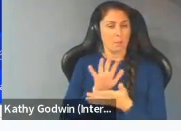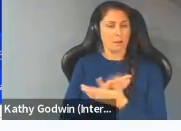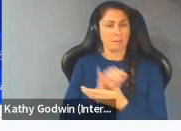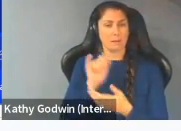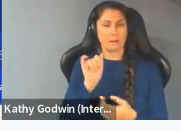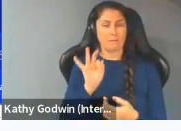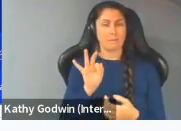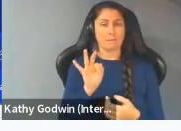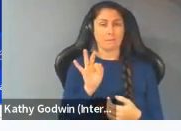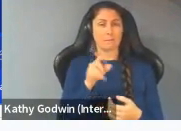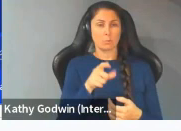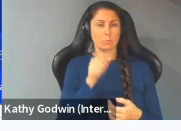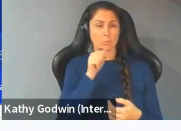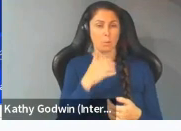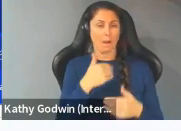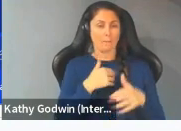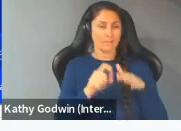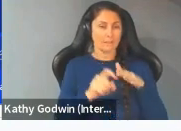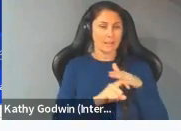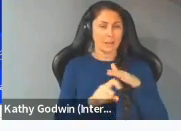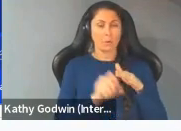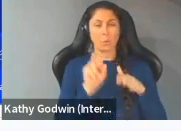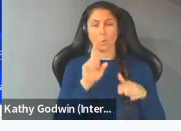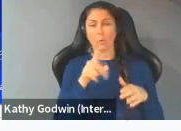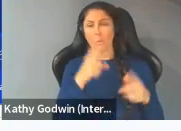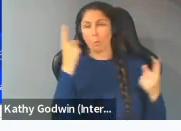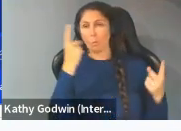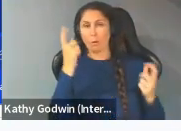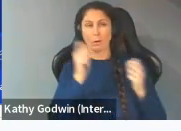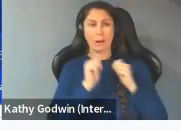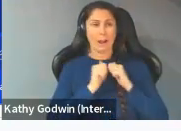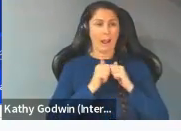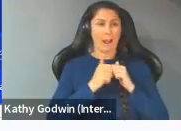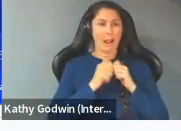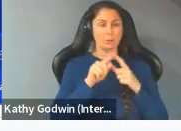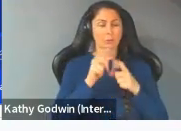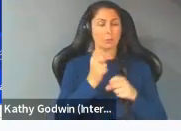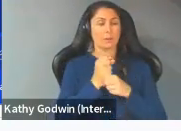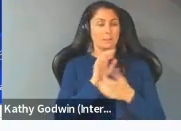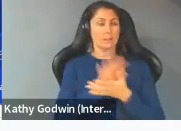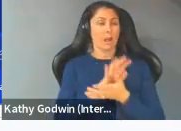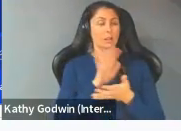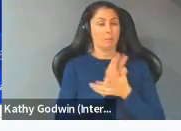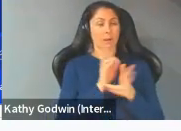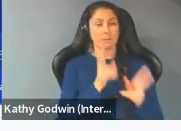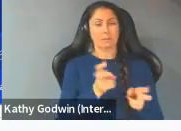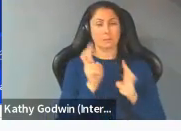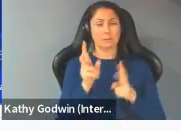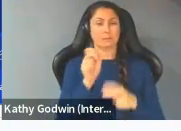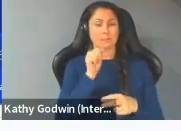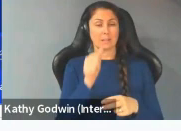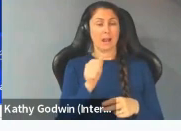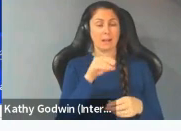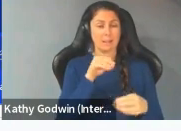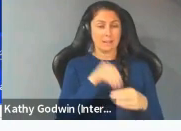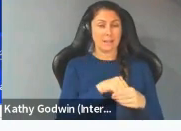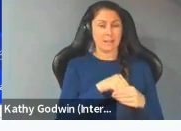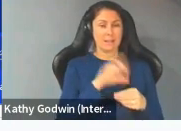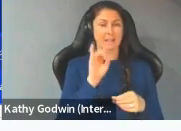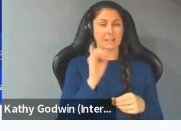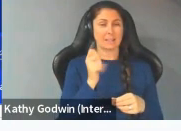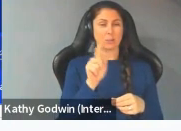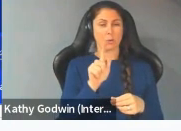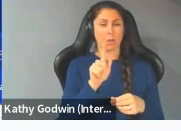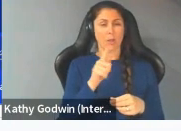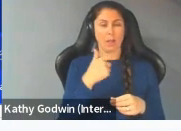you don't have a scanner, or if you're wondering how to get documentation that you want in that's not in digital form, that's how I would